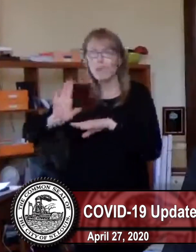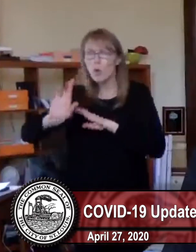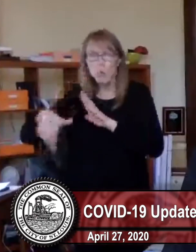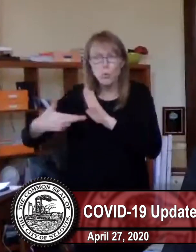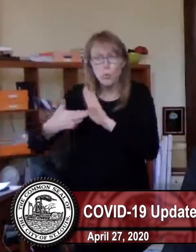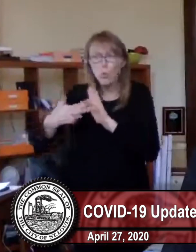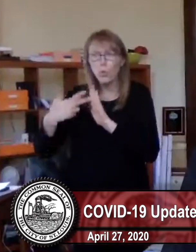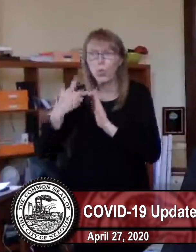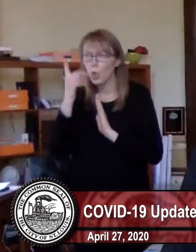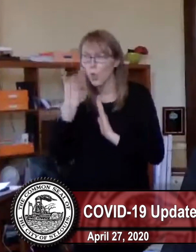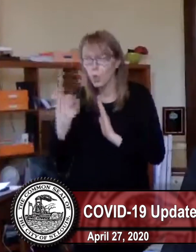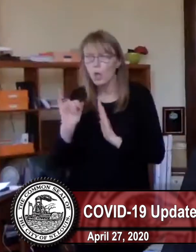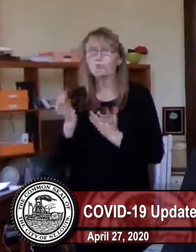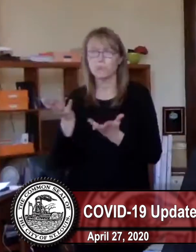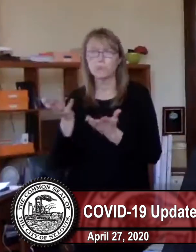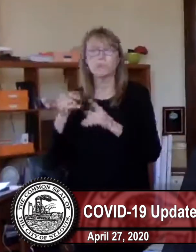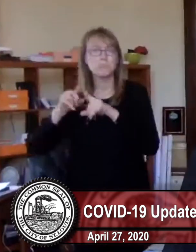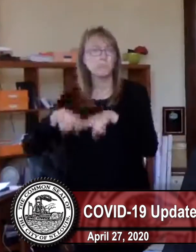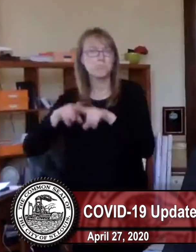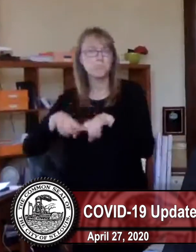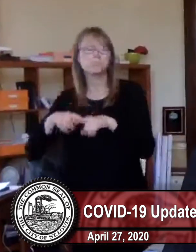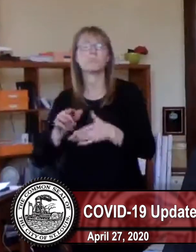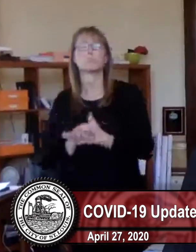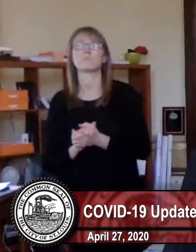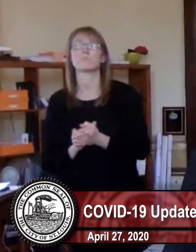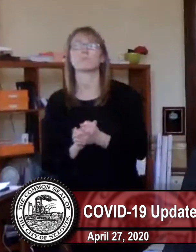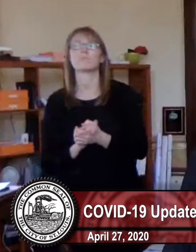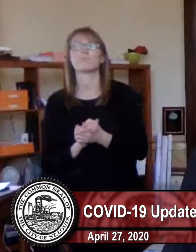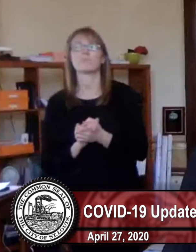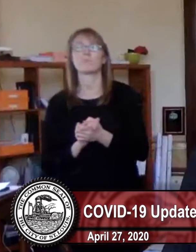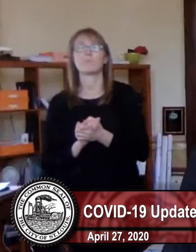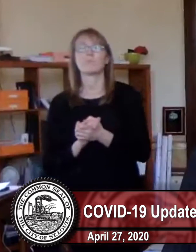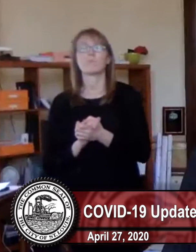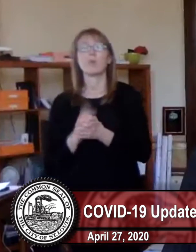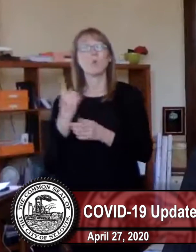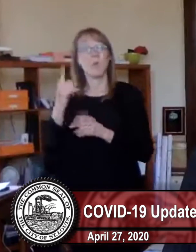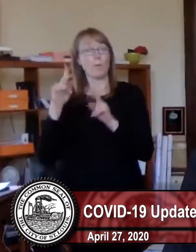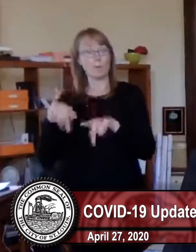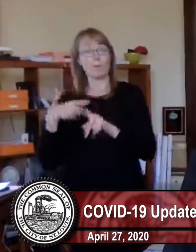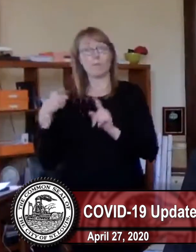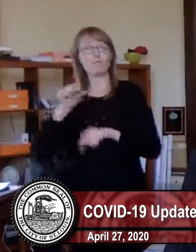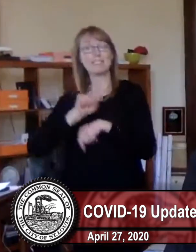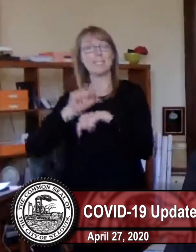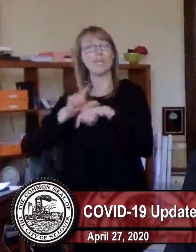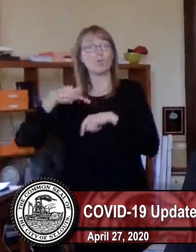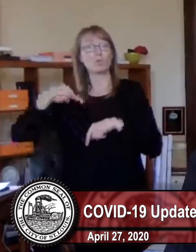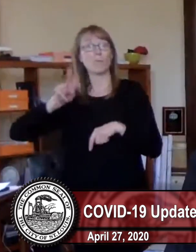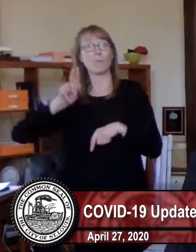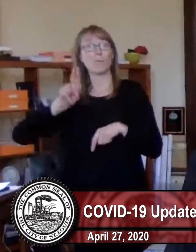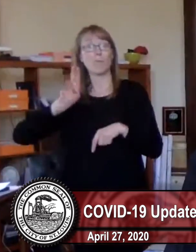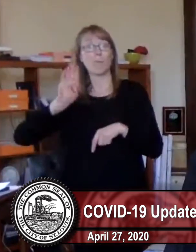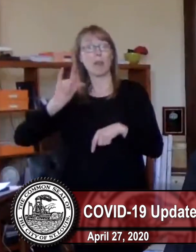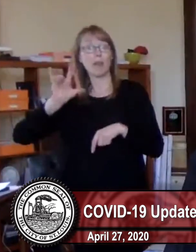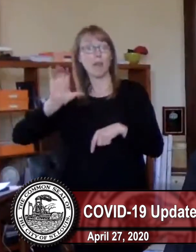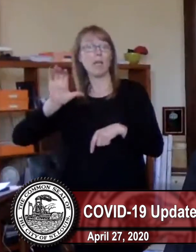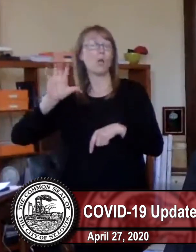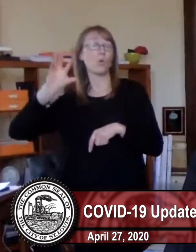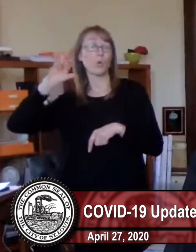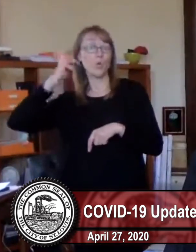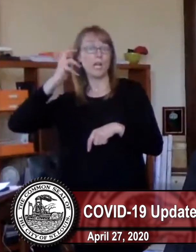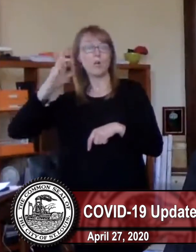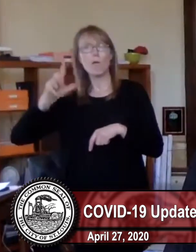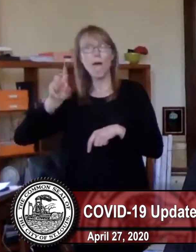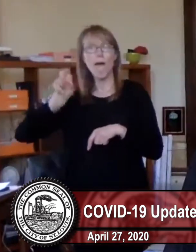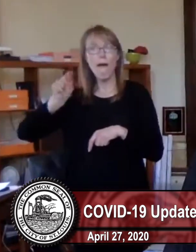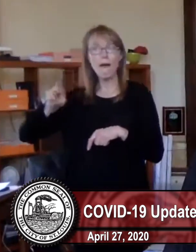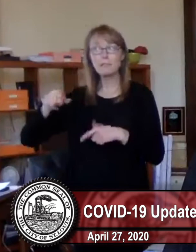PPP loan program through the Small Business Association. One of our reporter friends from St. Louis Public Radio is asking, for the city, what are